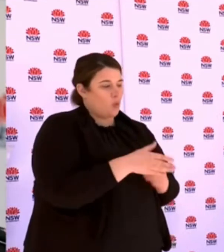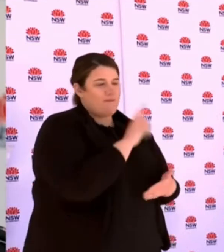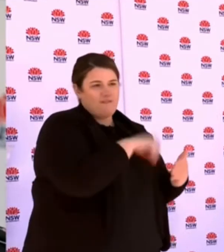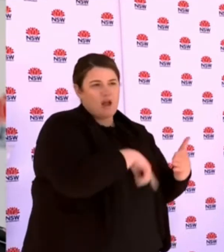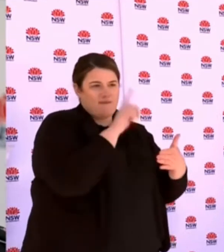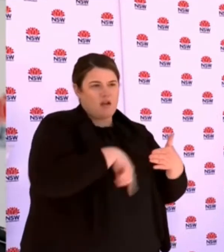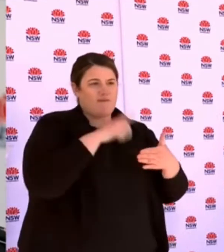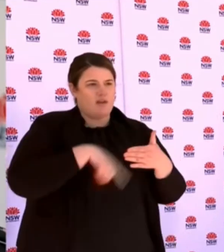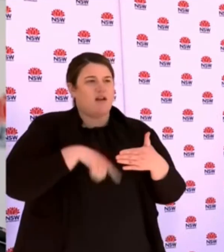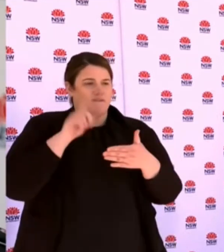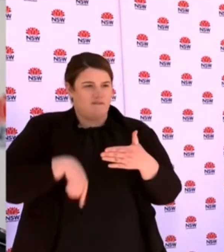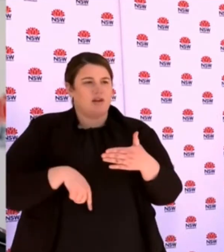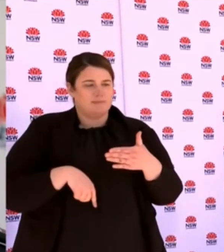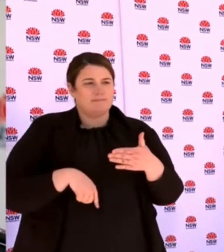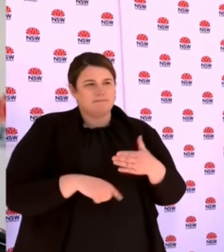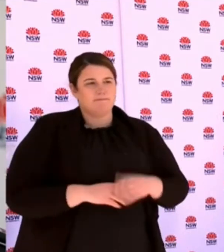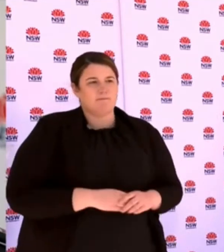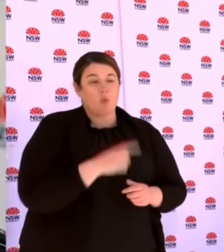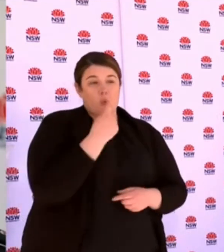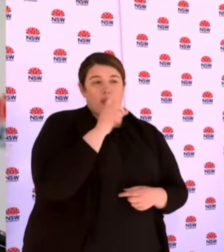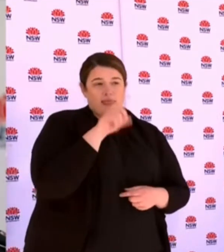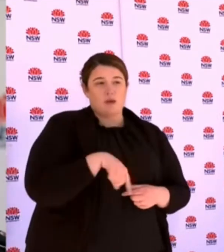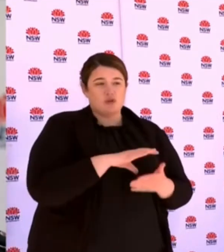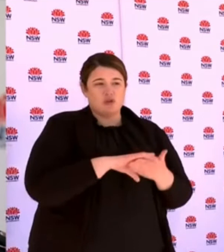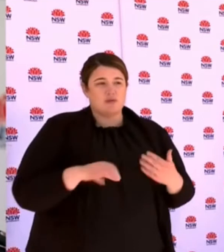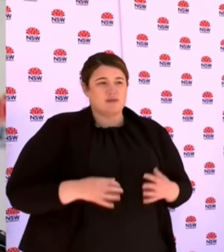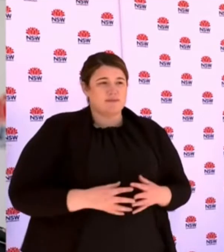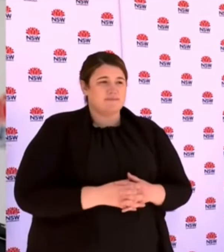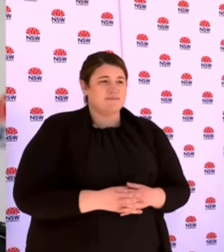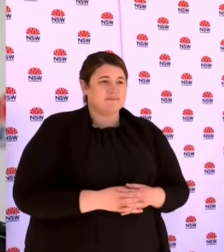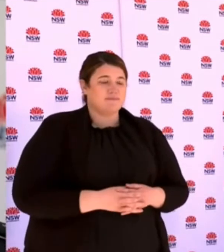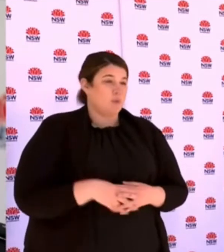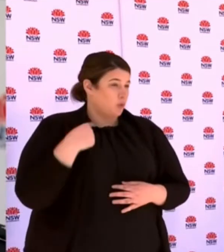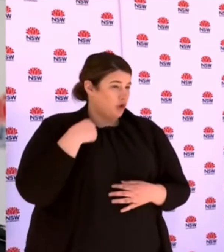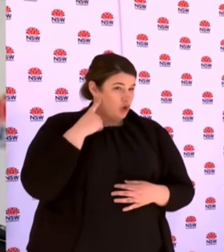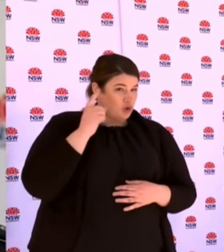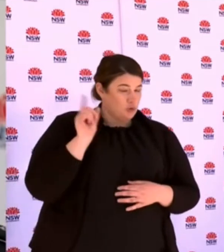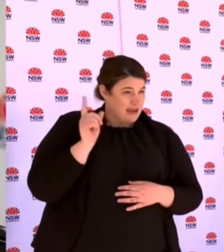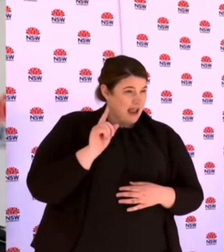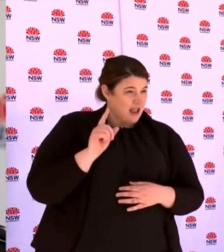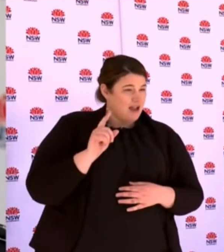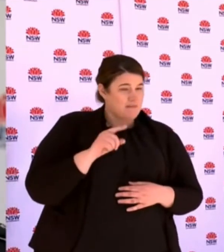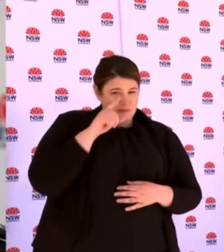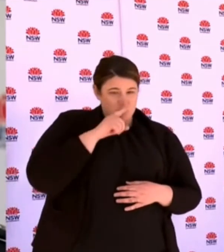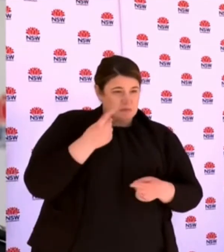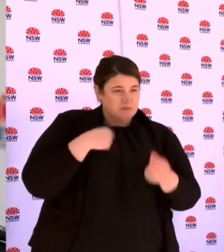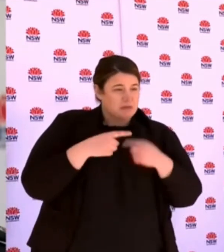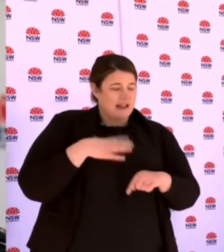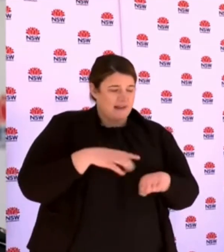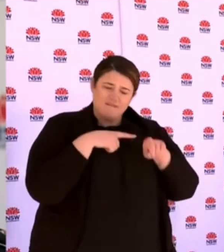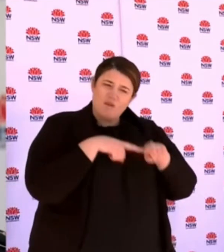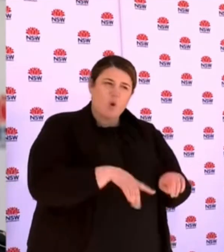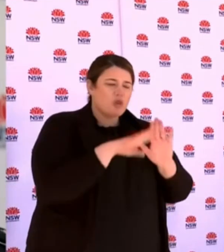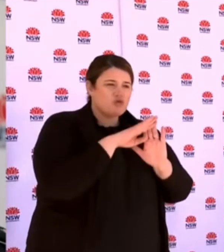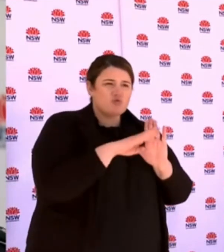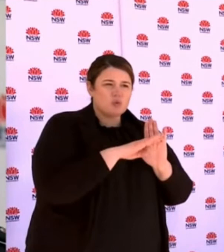were all issued with personal infringement notices for $1,000. We've heard today about the need for people